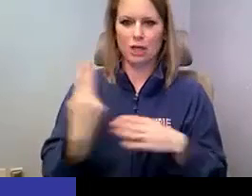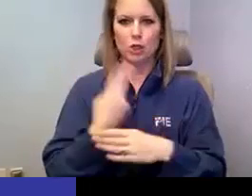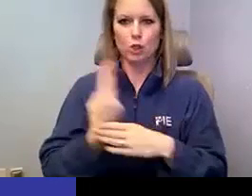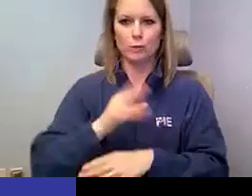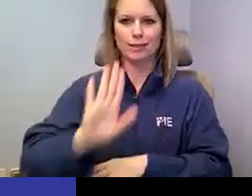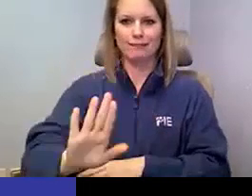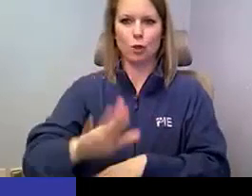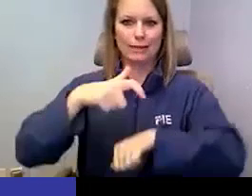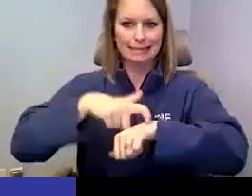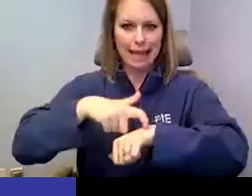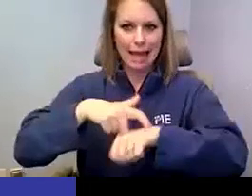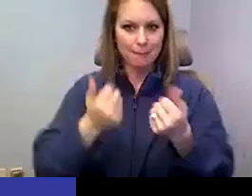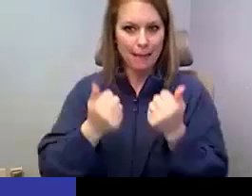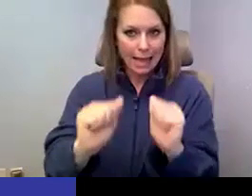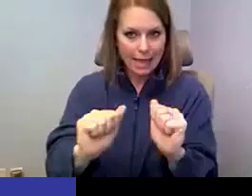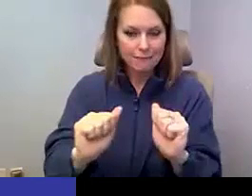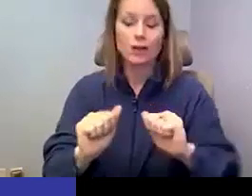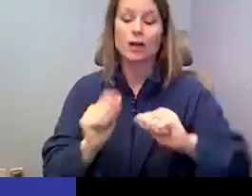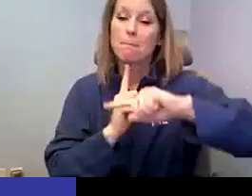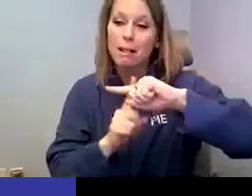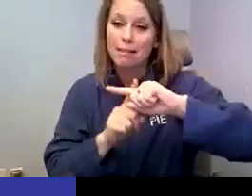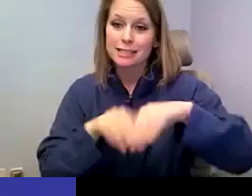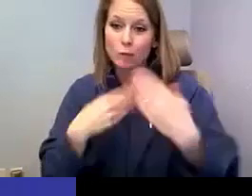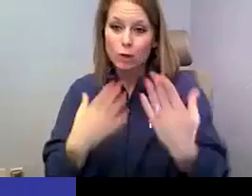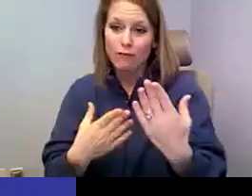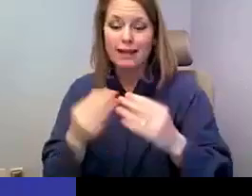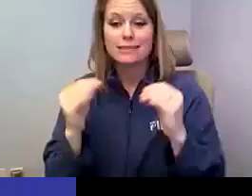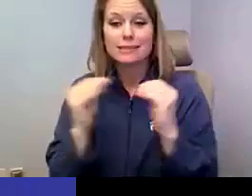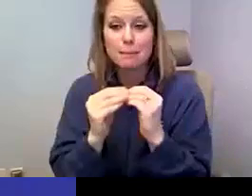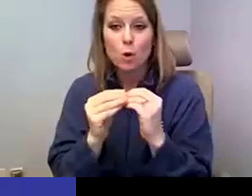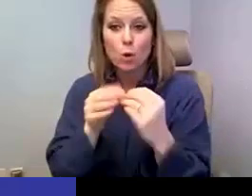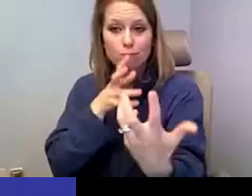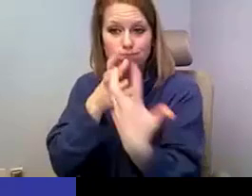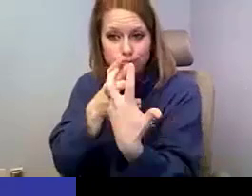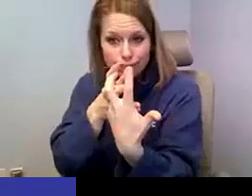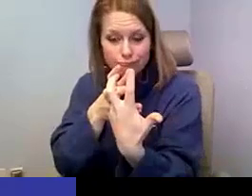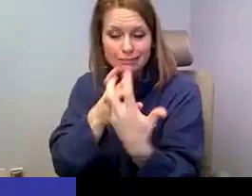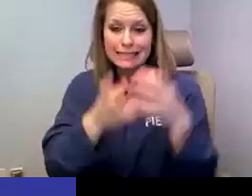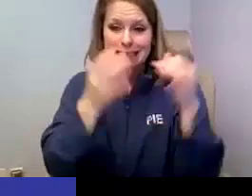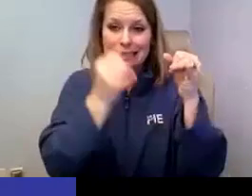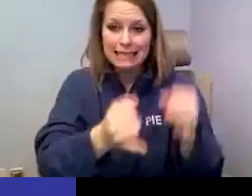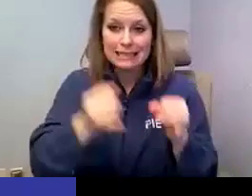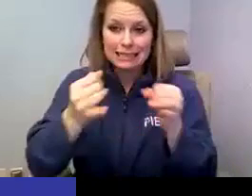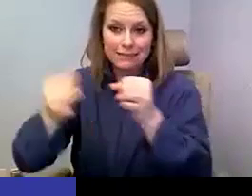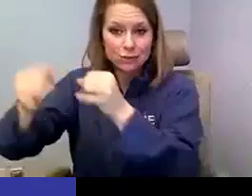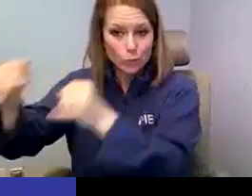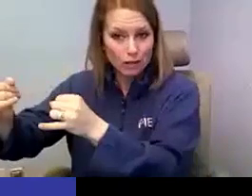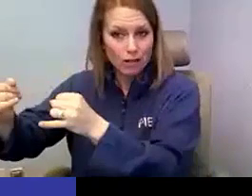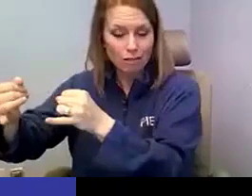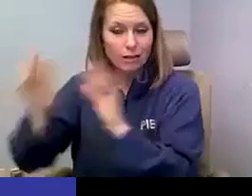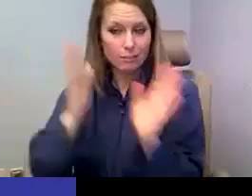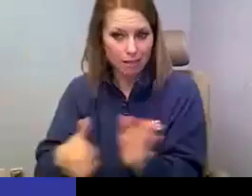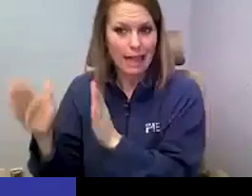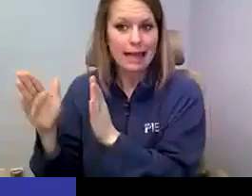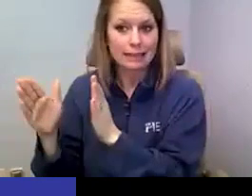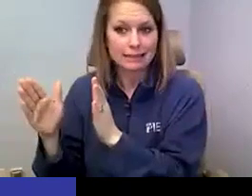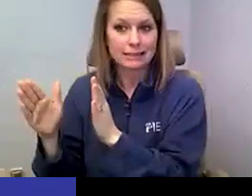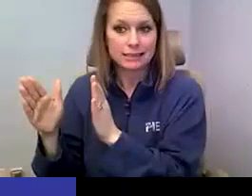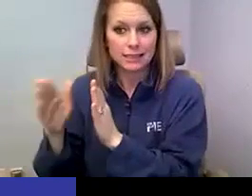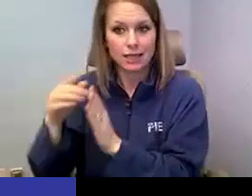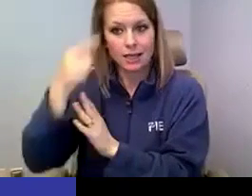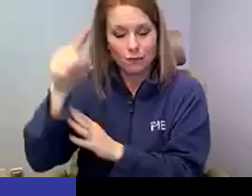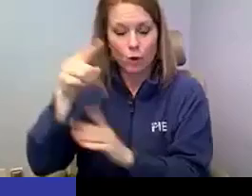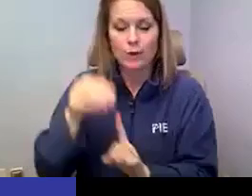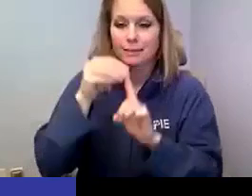it provides more individualized and educationally relevant information to inform general and special education supports